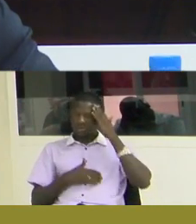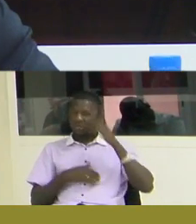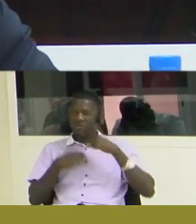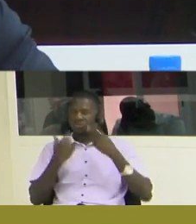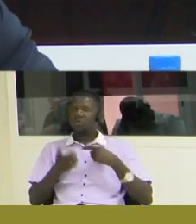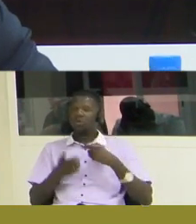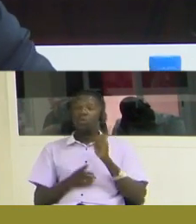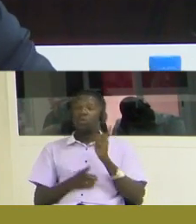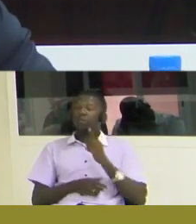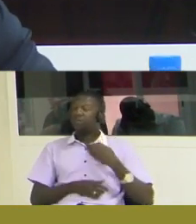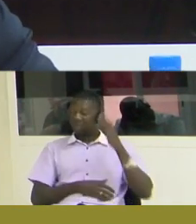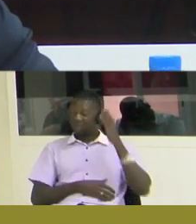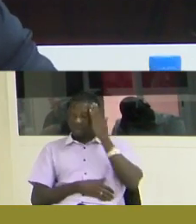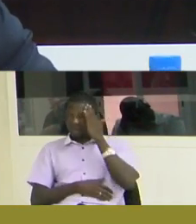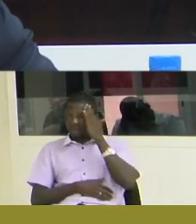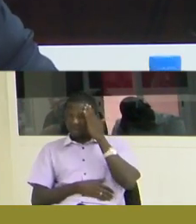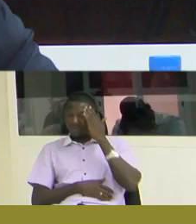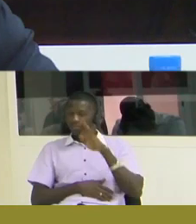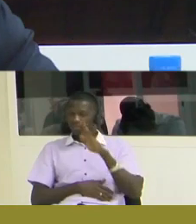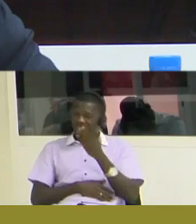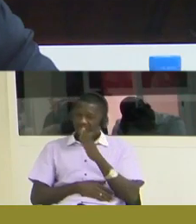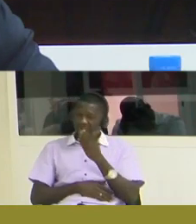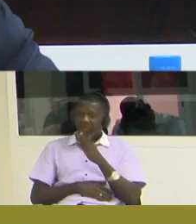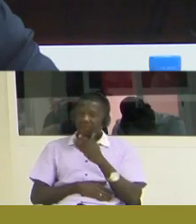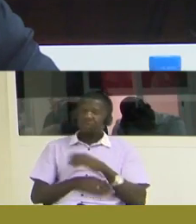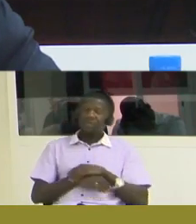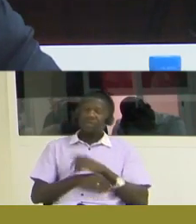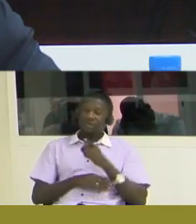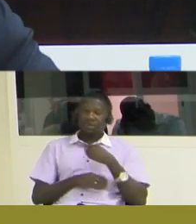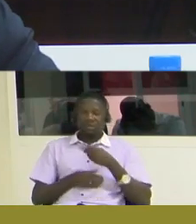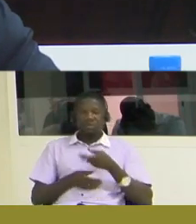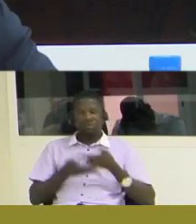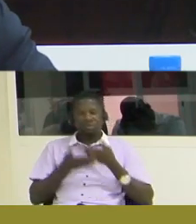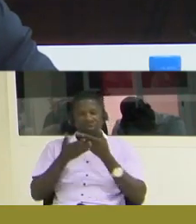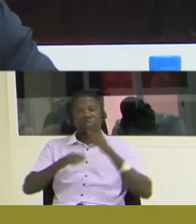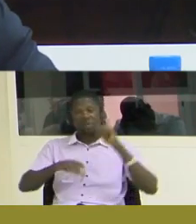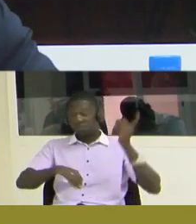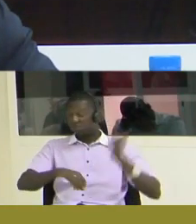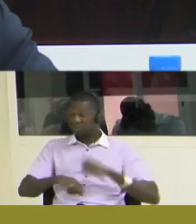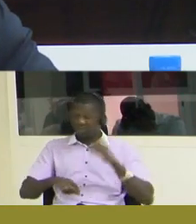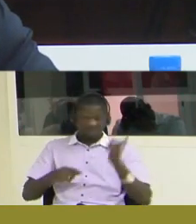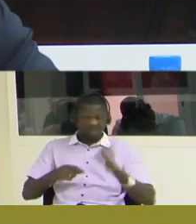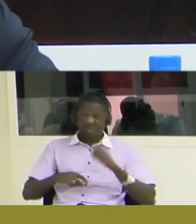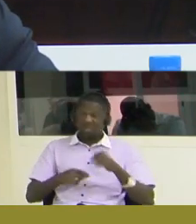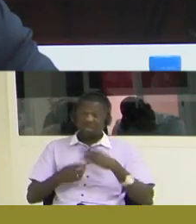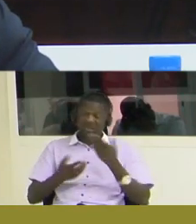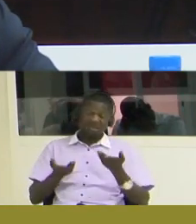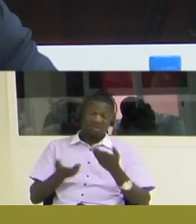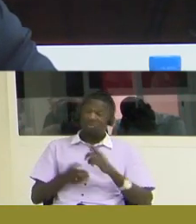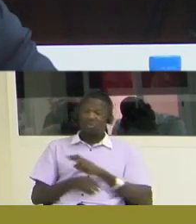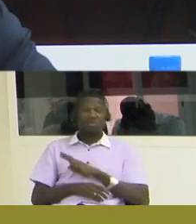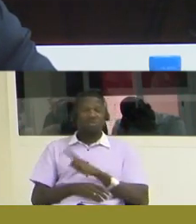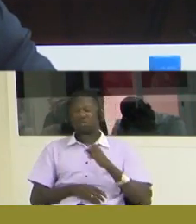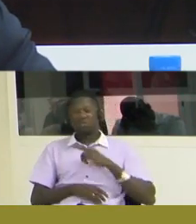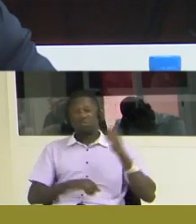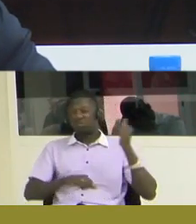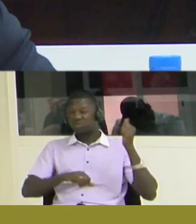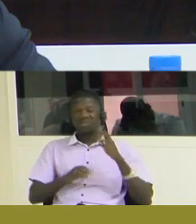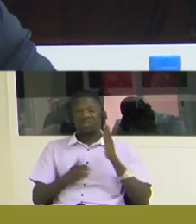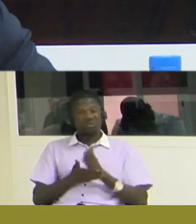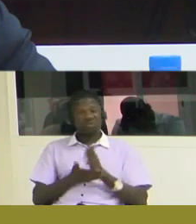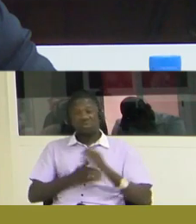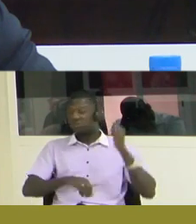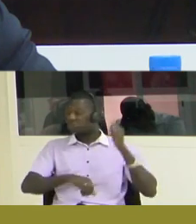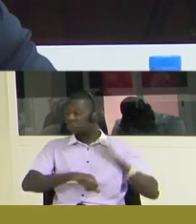is perhaps maybe he'll be beaten here and there but not not really tortured